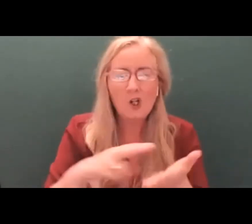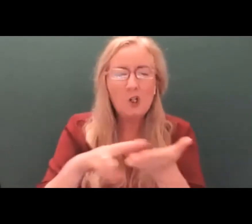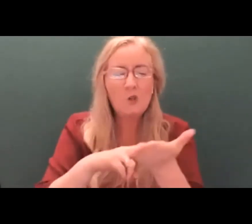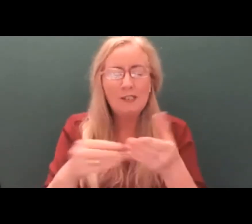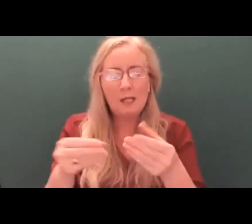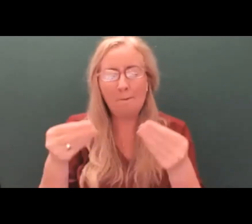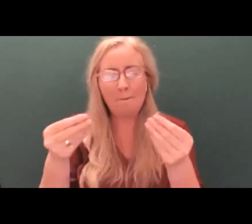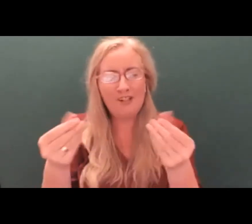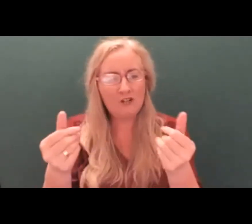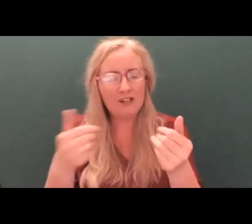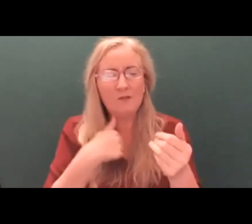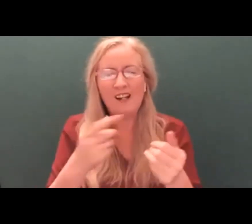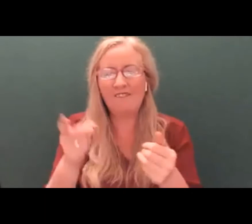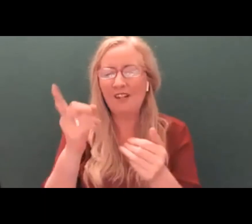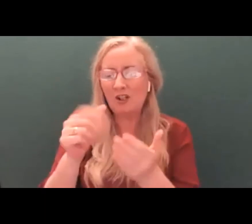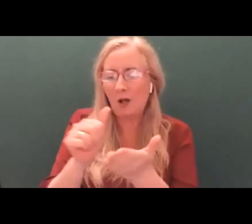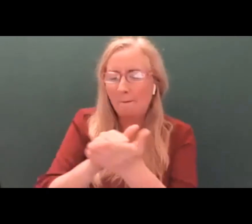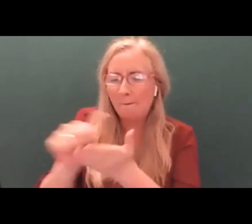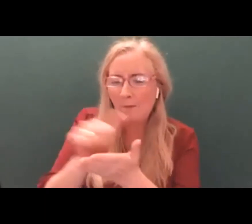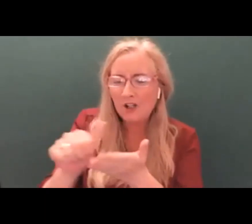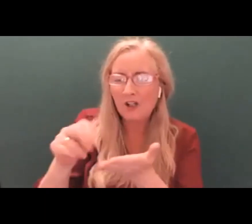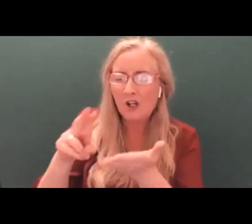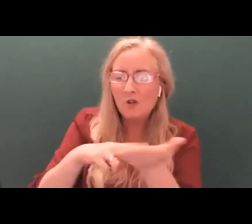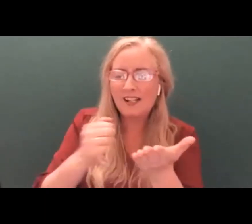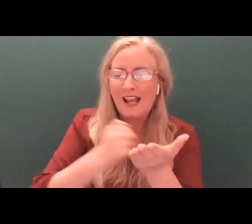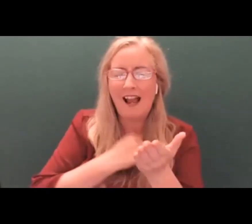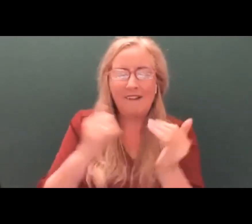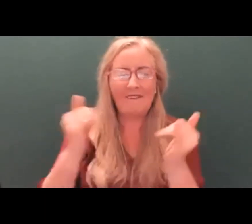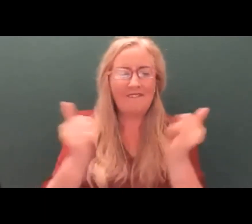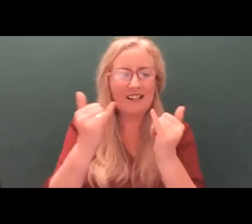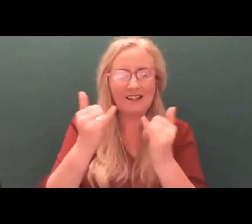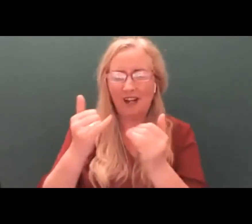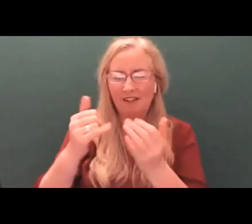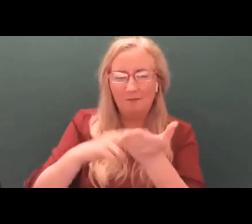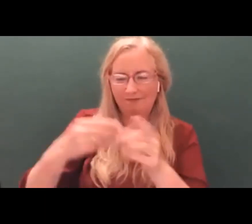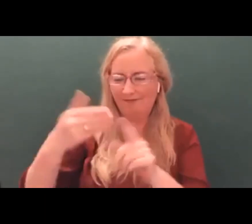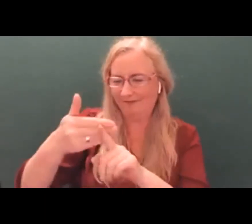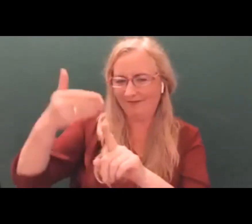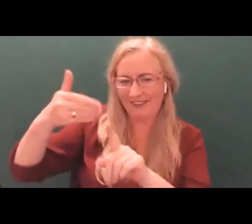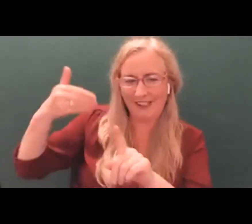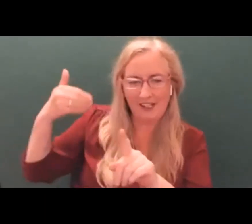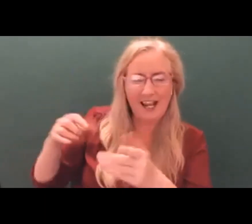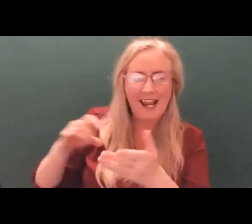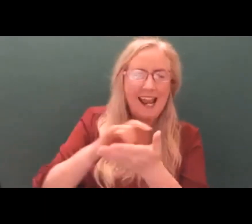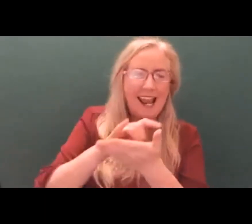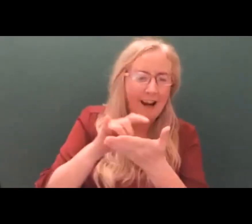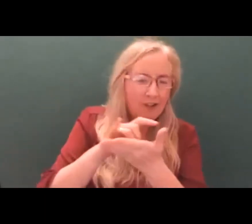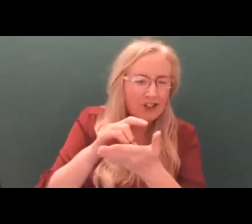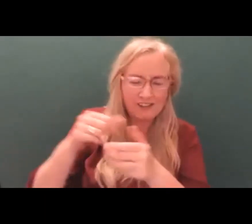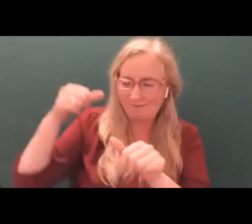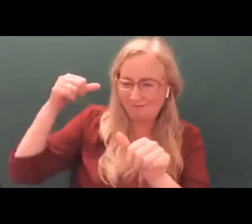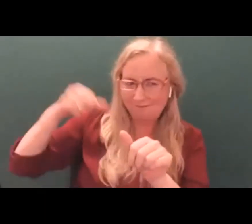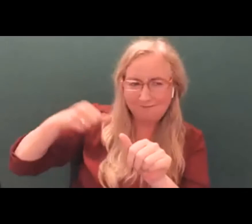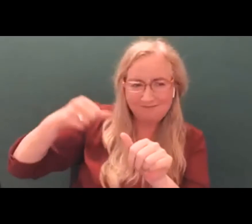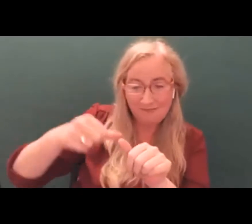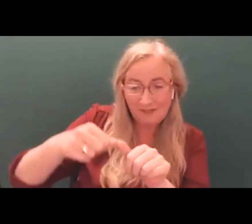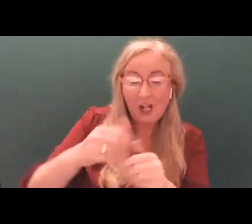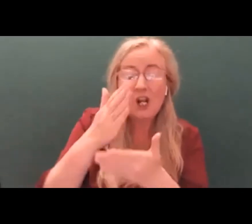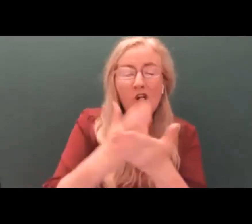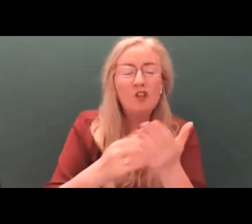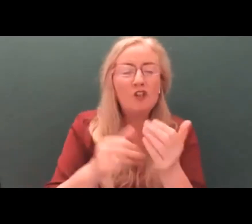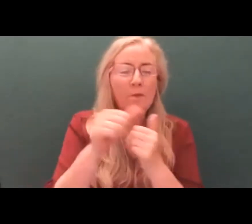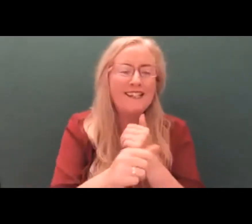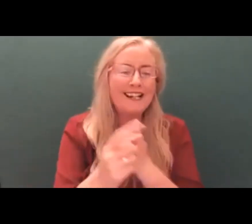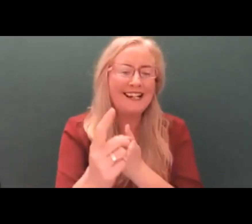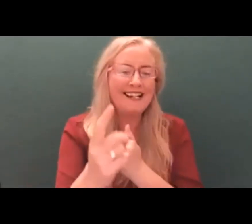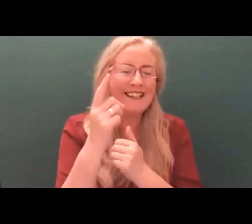already published. So using our own little sort of festival archive, really, heritage trail and things. And some days we did a